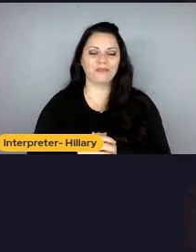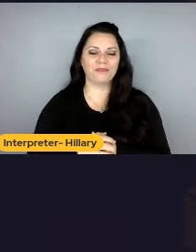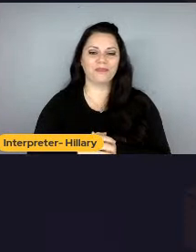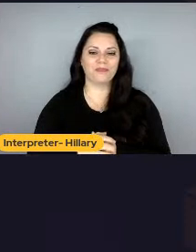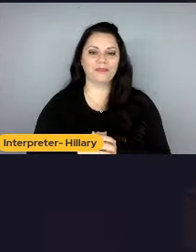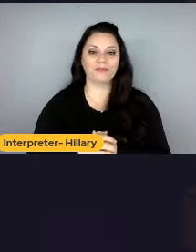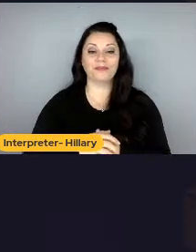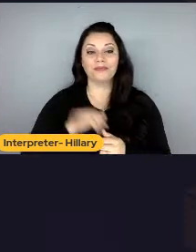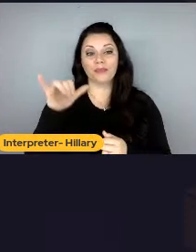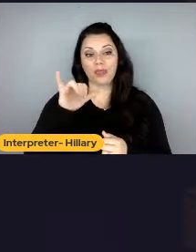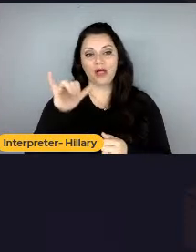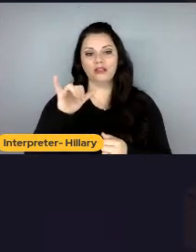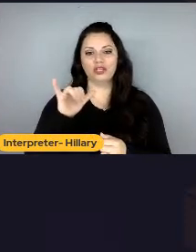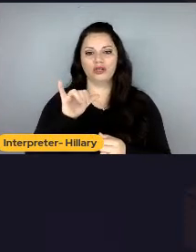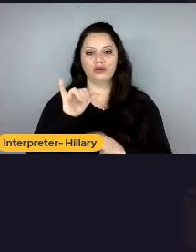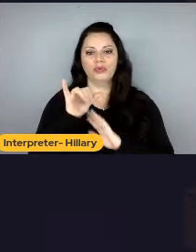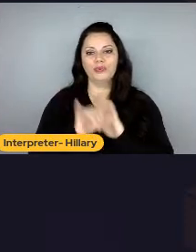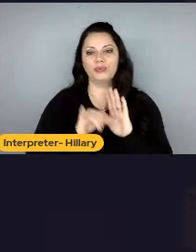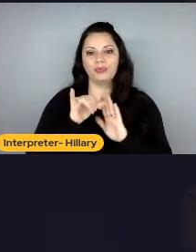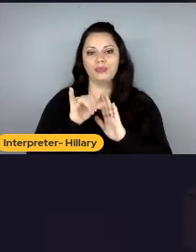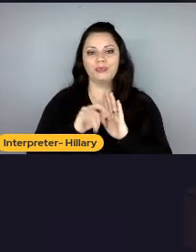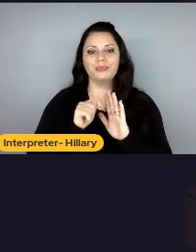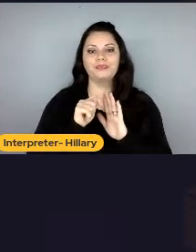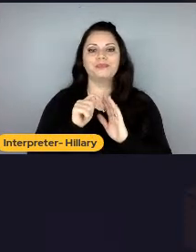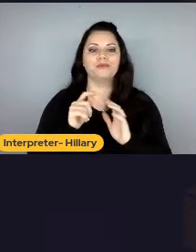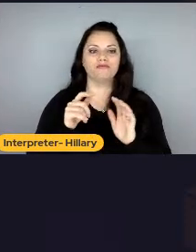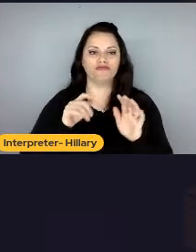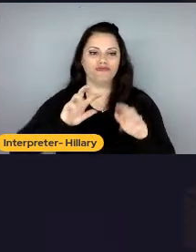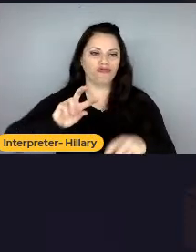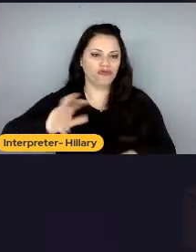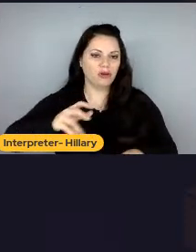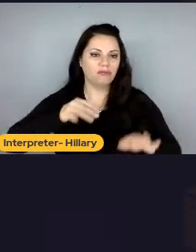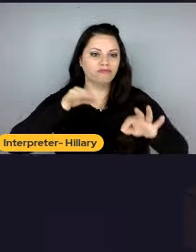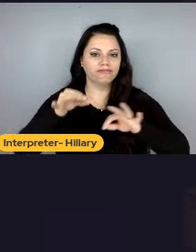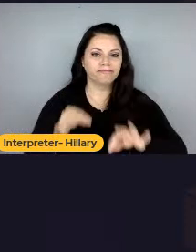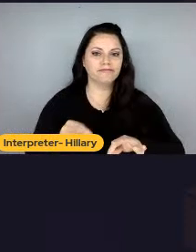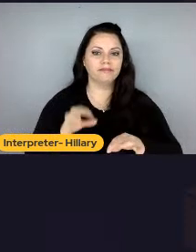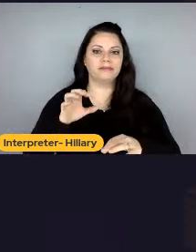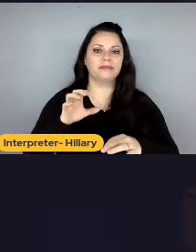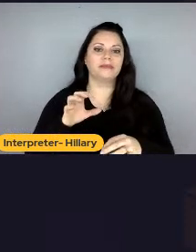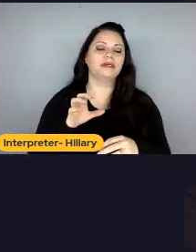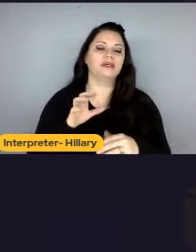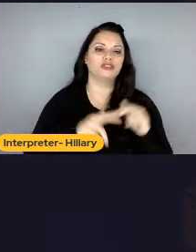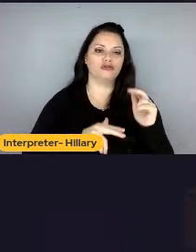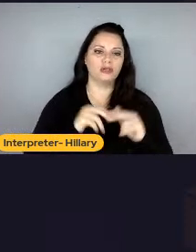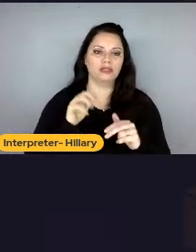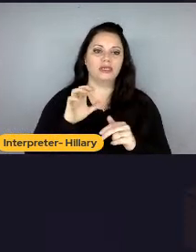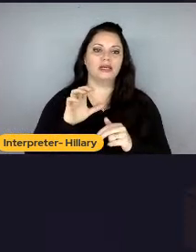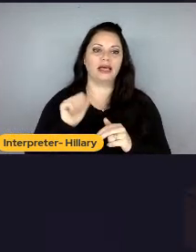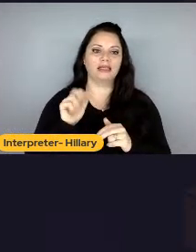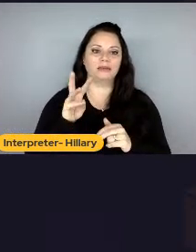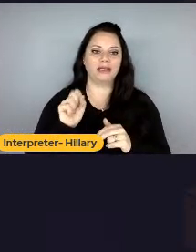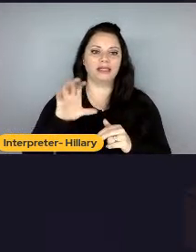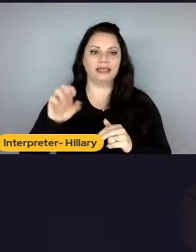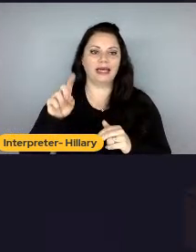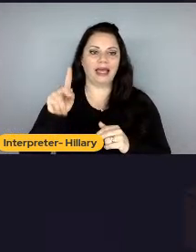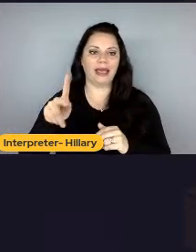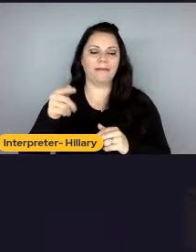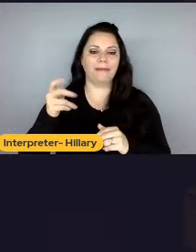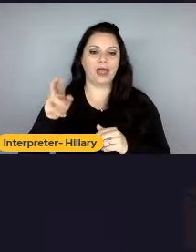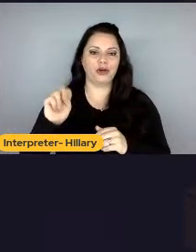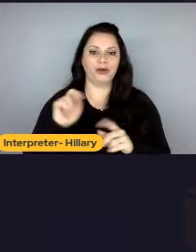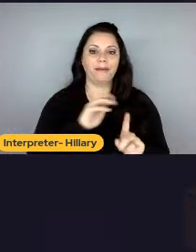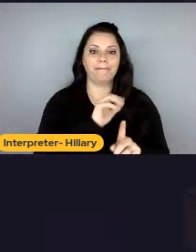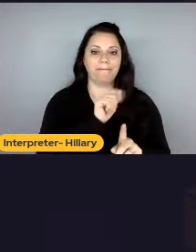there is also a YouTube channel, Deconstructing AWS CDK Patterns, where Matt Coulter